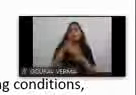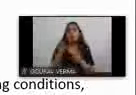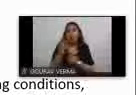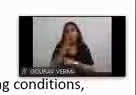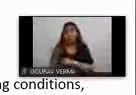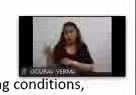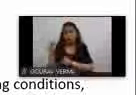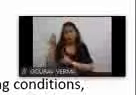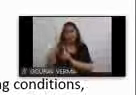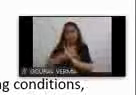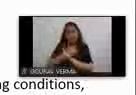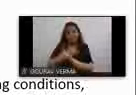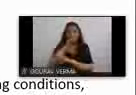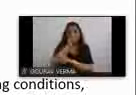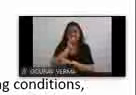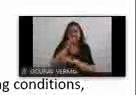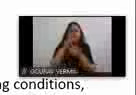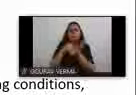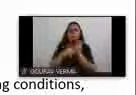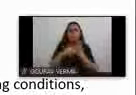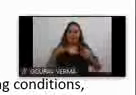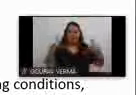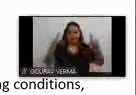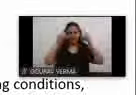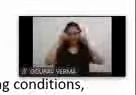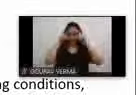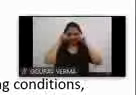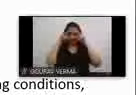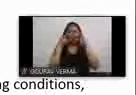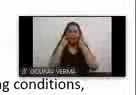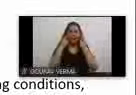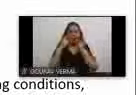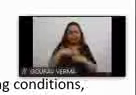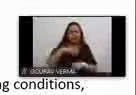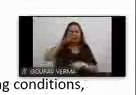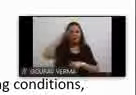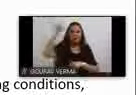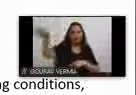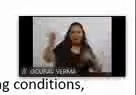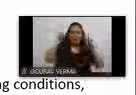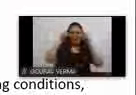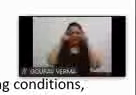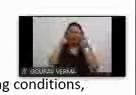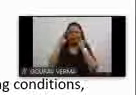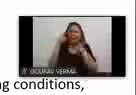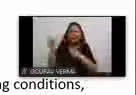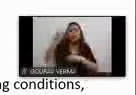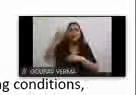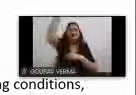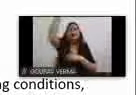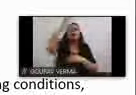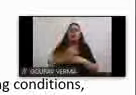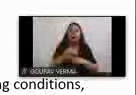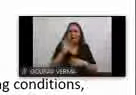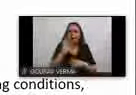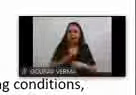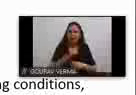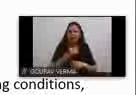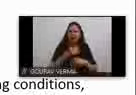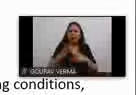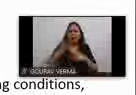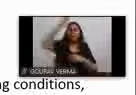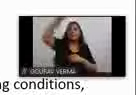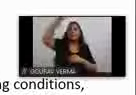aap chashma pehenne ke liye ya aankh ke test karne ke liye jaoge, tab you will be seeing a screen which in jahan pe bahut